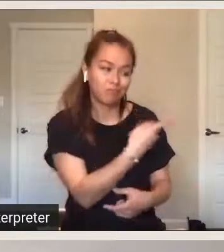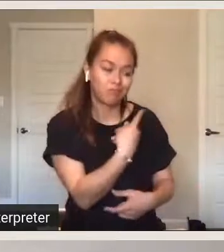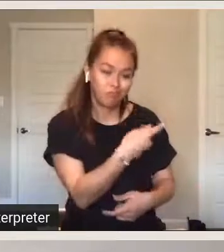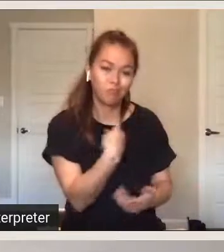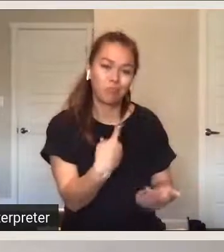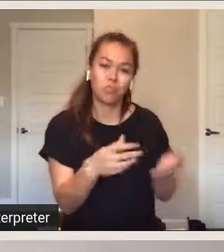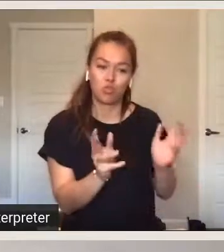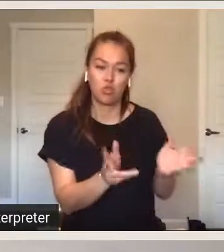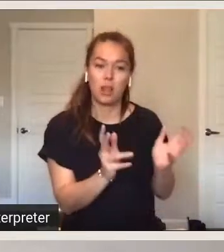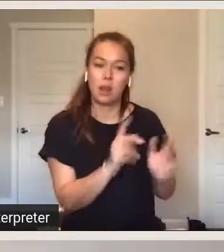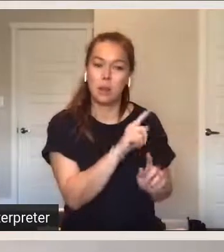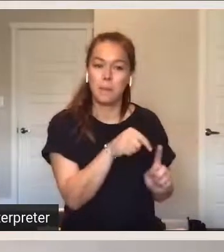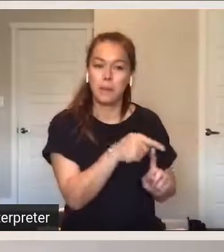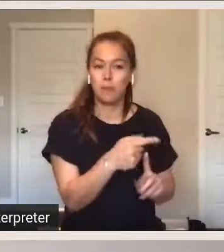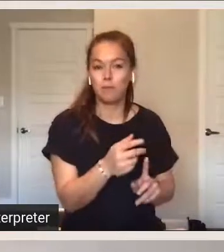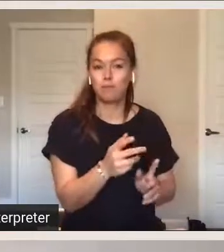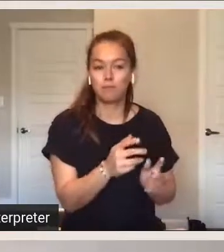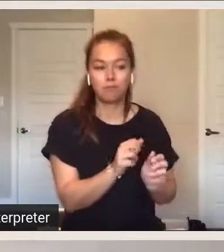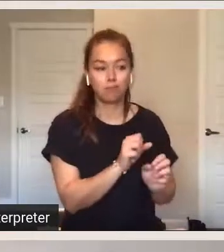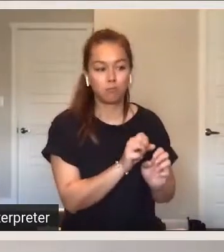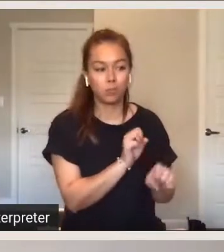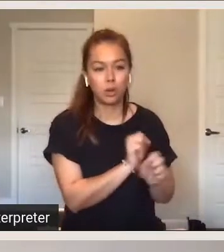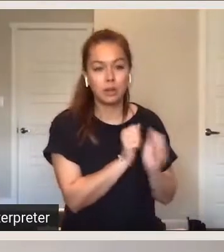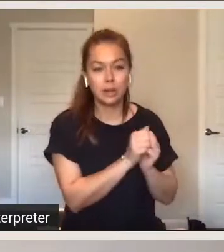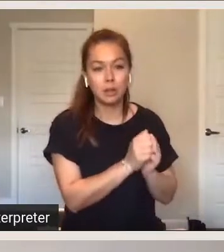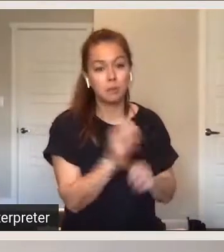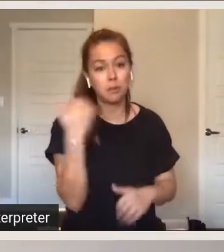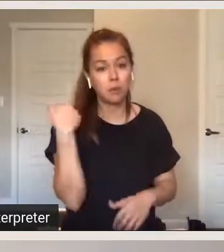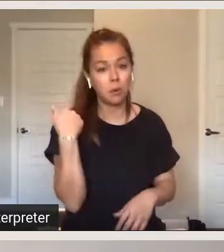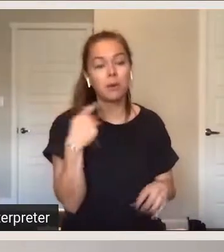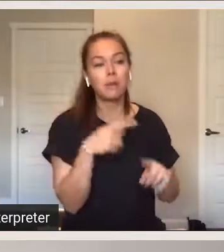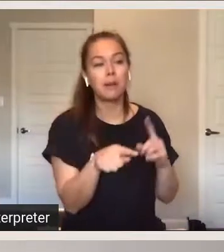separate visions for like the projects that we do.